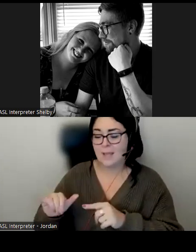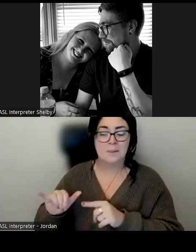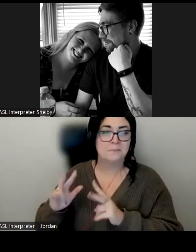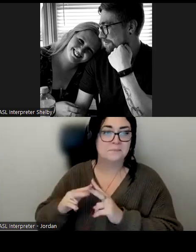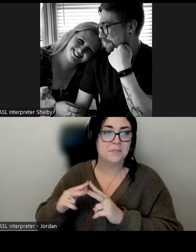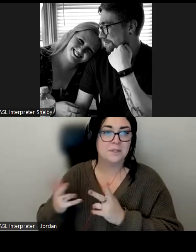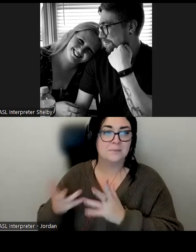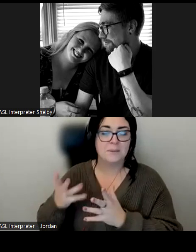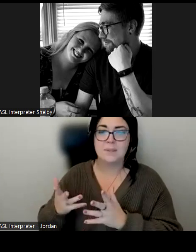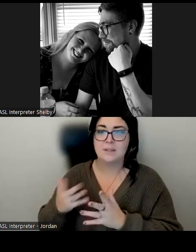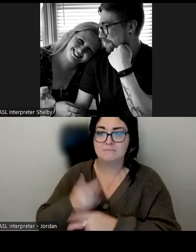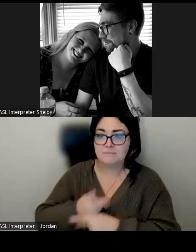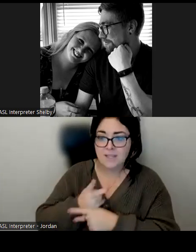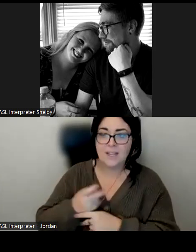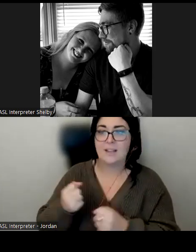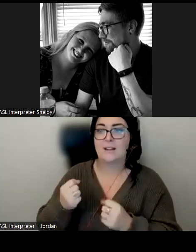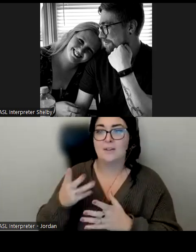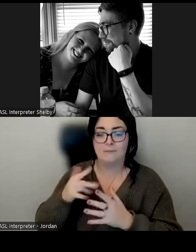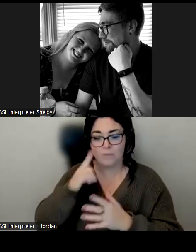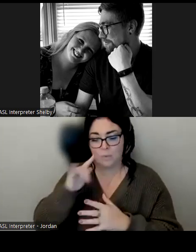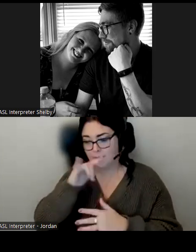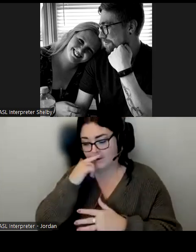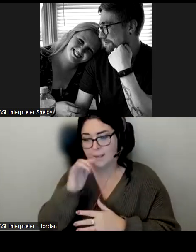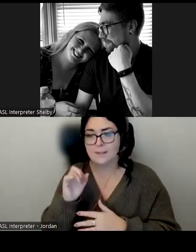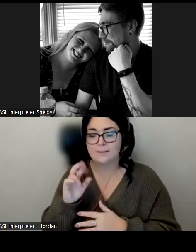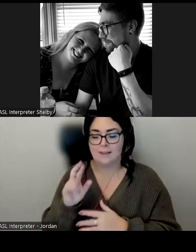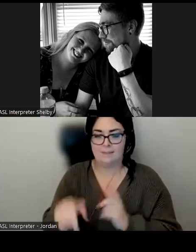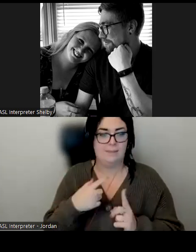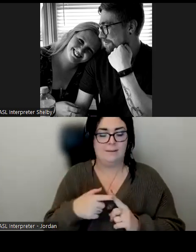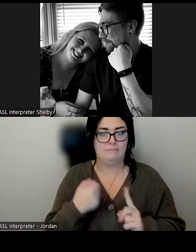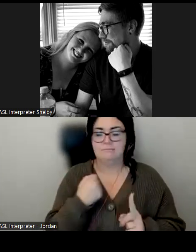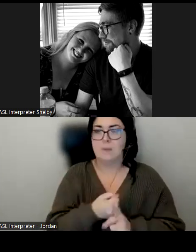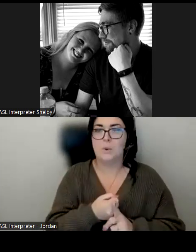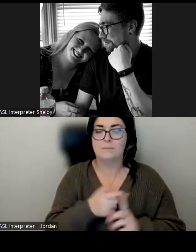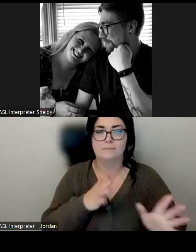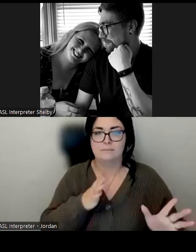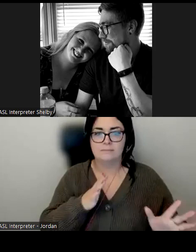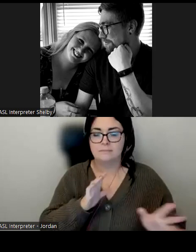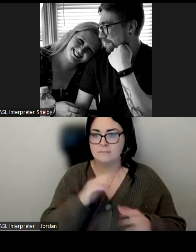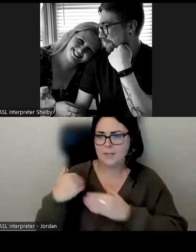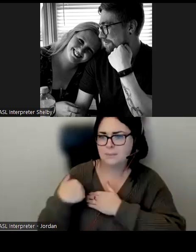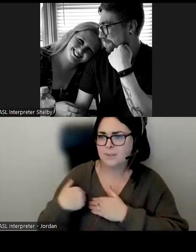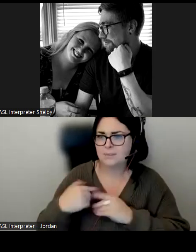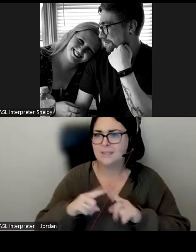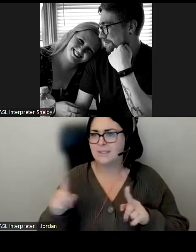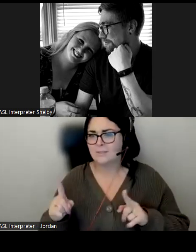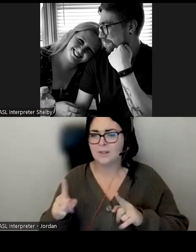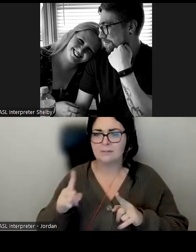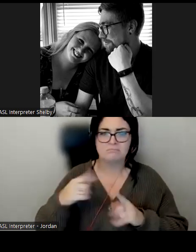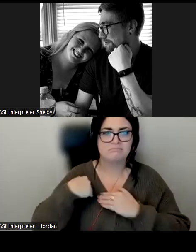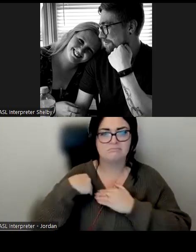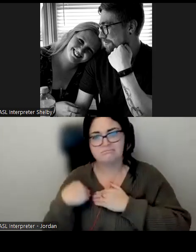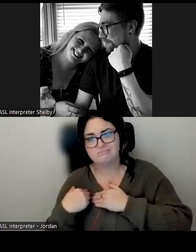a lot of childcare in your life, and that's a huge change for you and changes your responsibilities in your home and how you manage